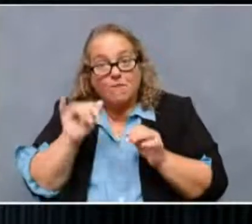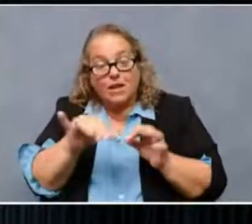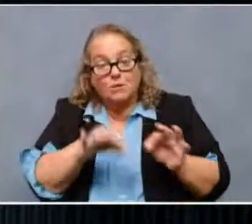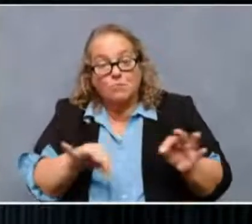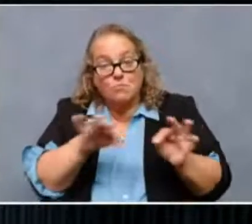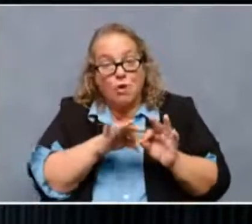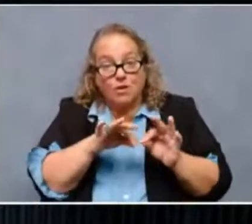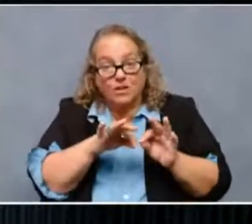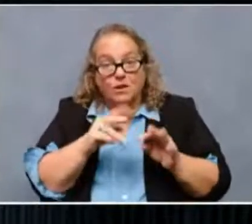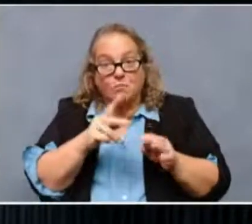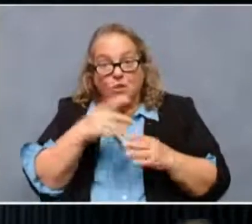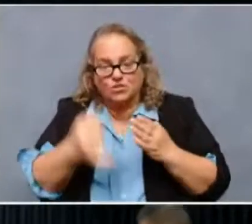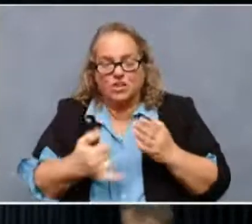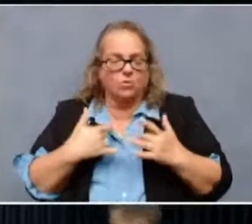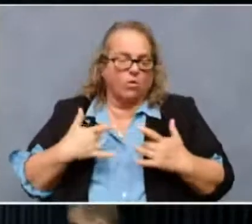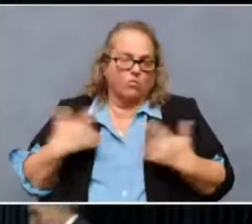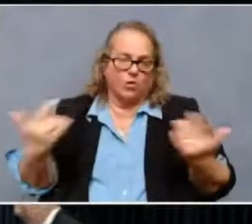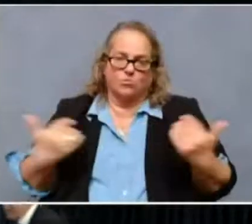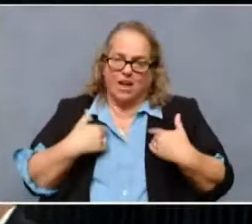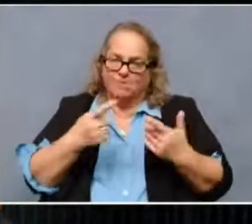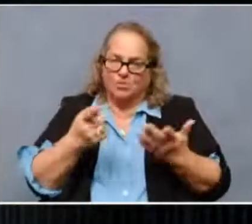here.